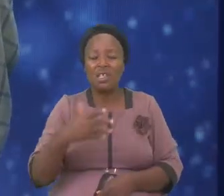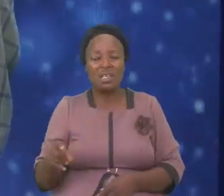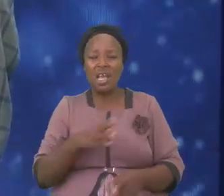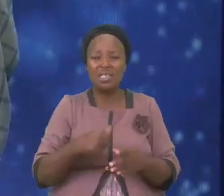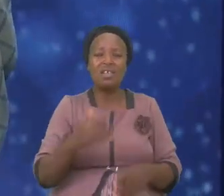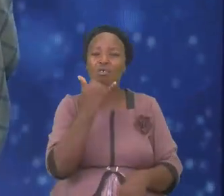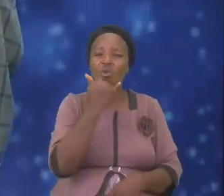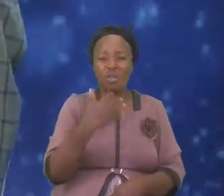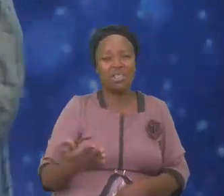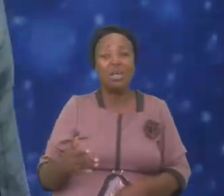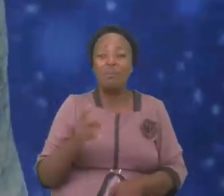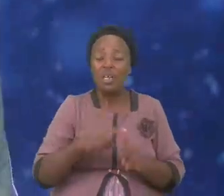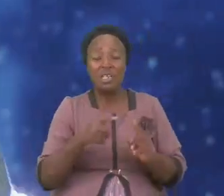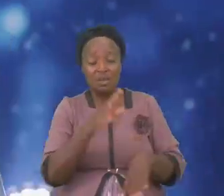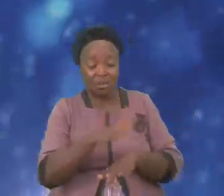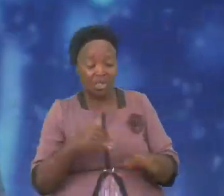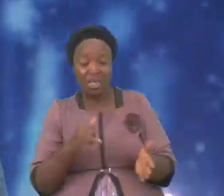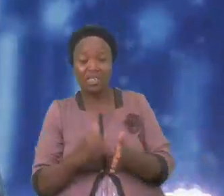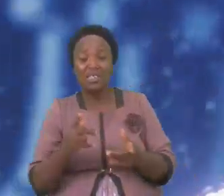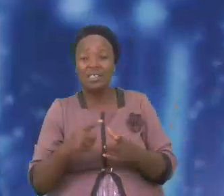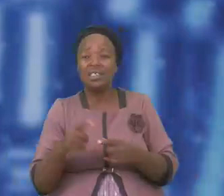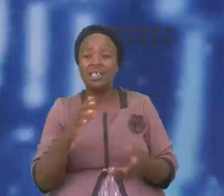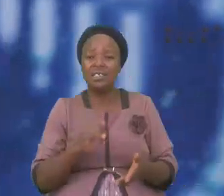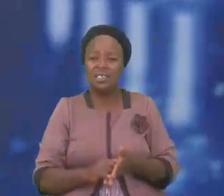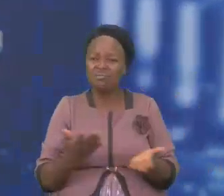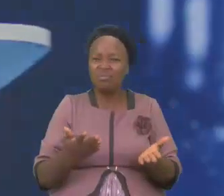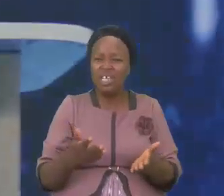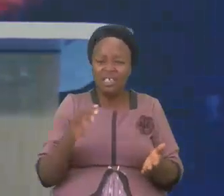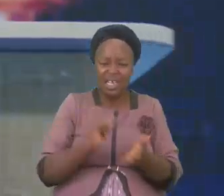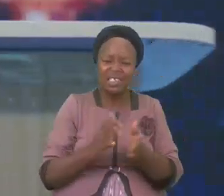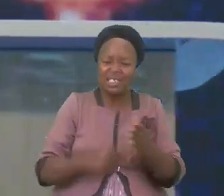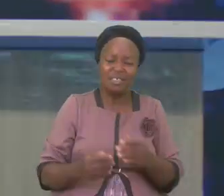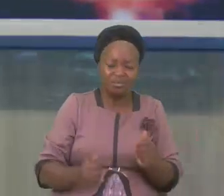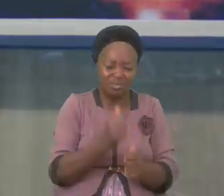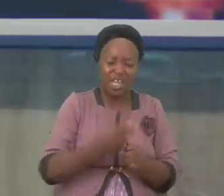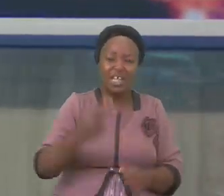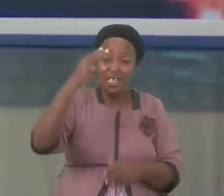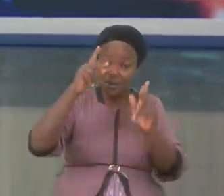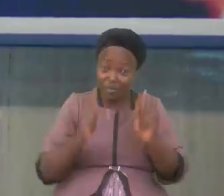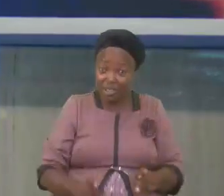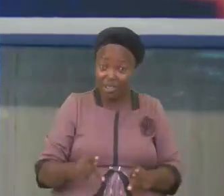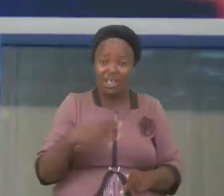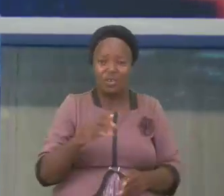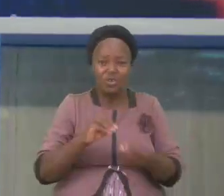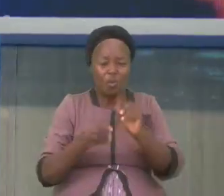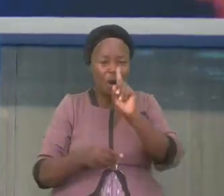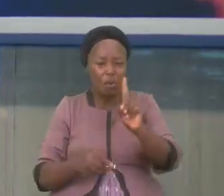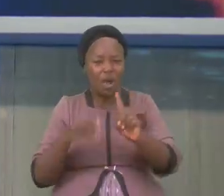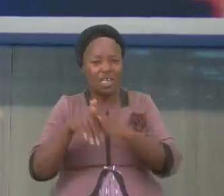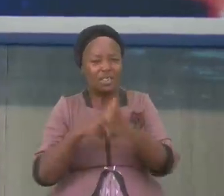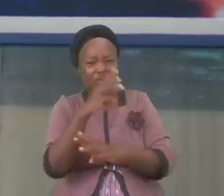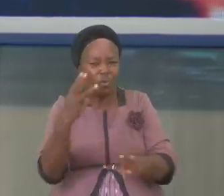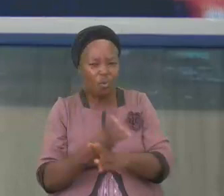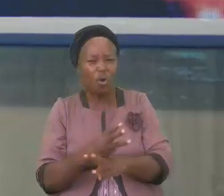highest person, number one in the world, as the emperor of an empire at that time. They said